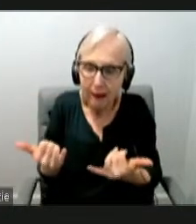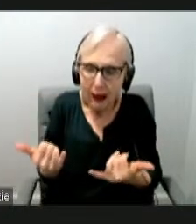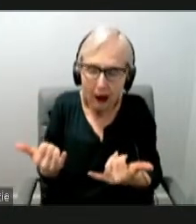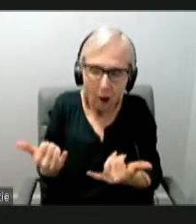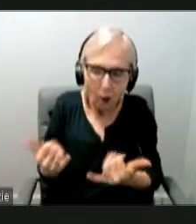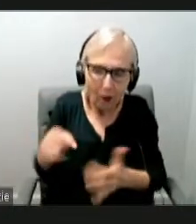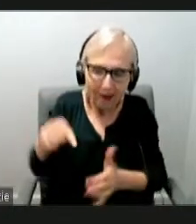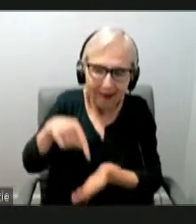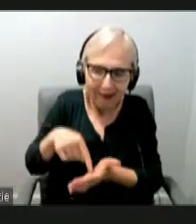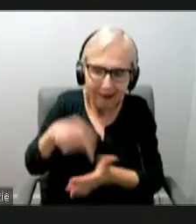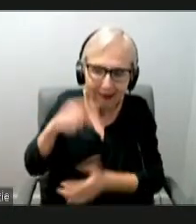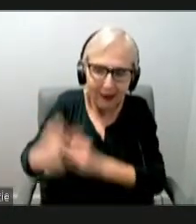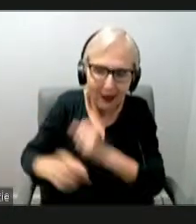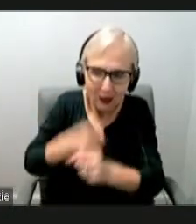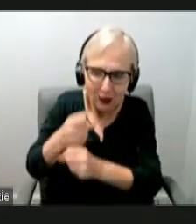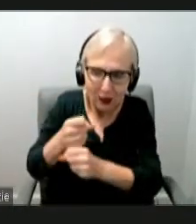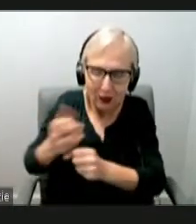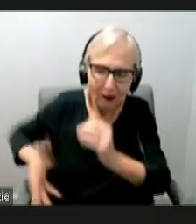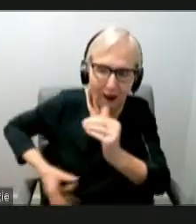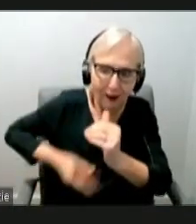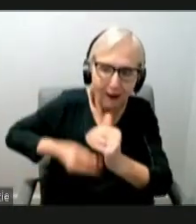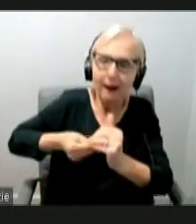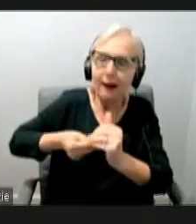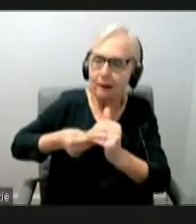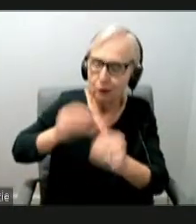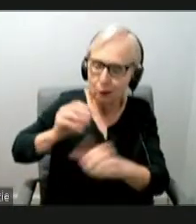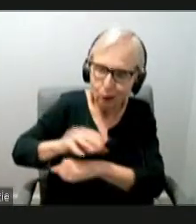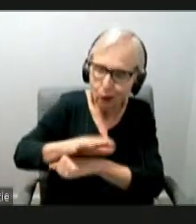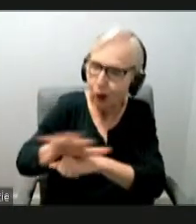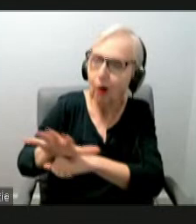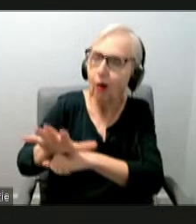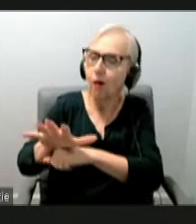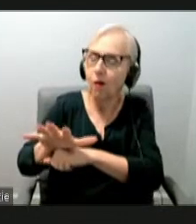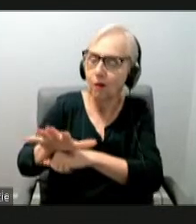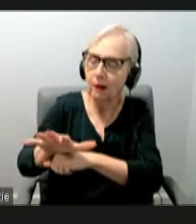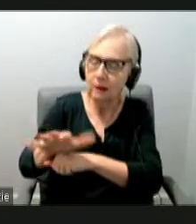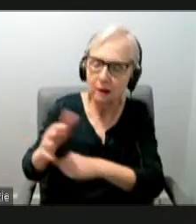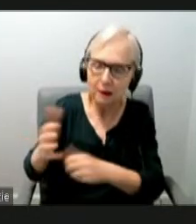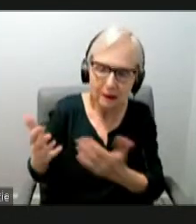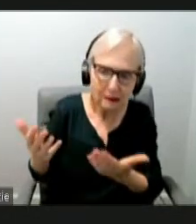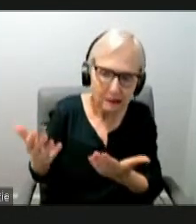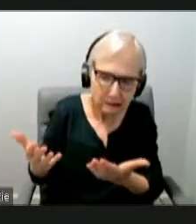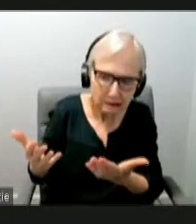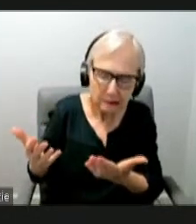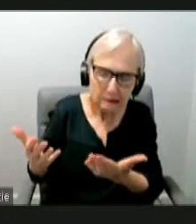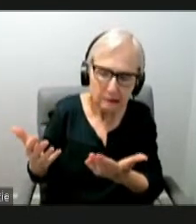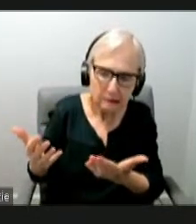with COVID and all the other things that are straining the ICUs?